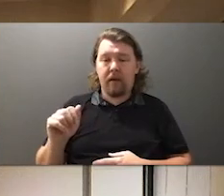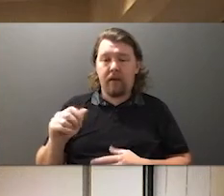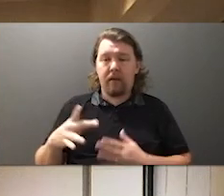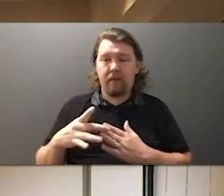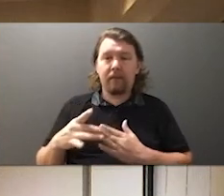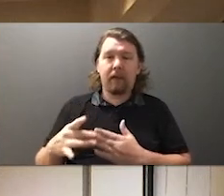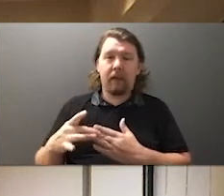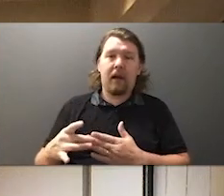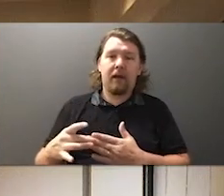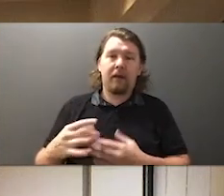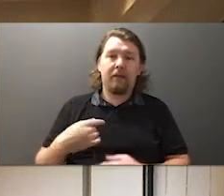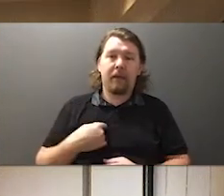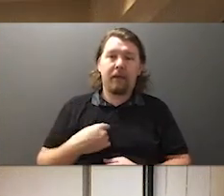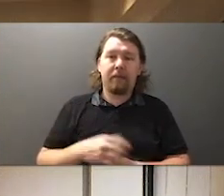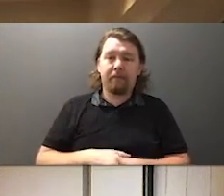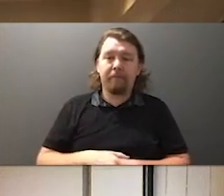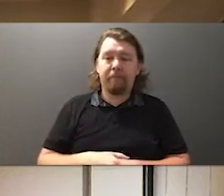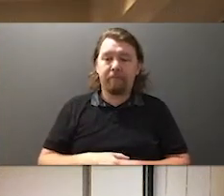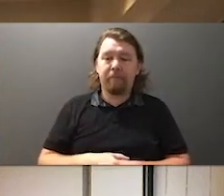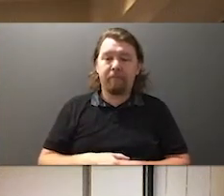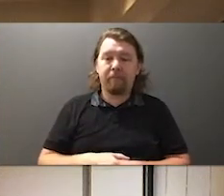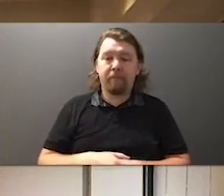Hannah would guide me.